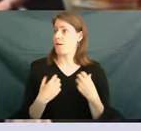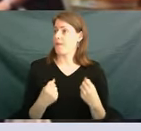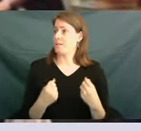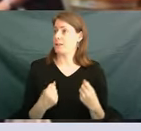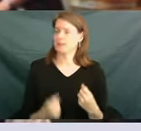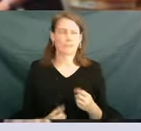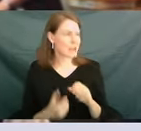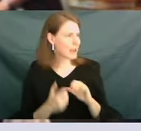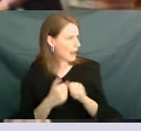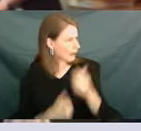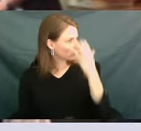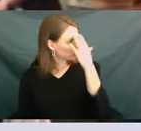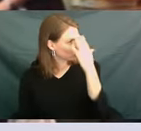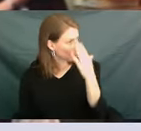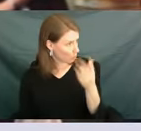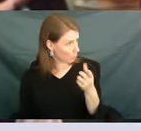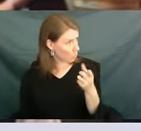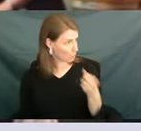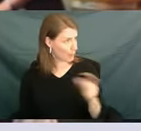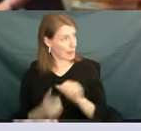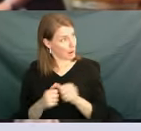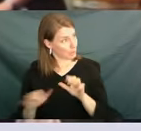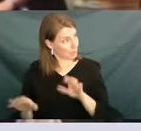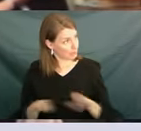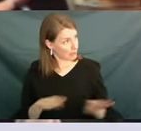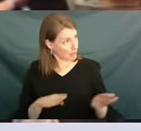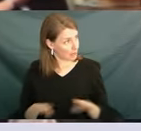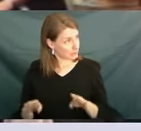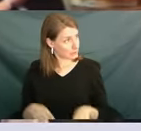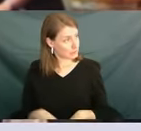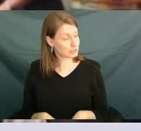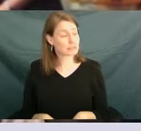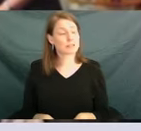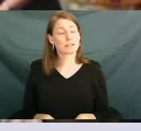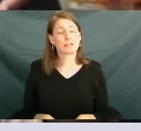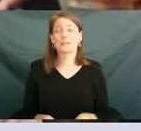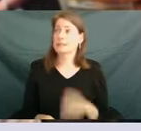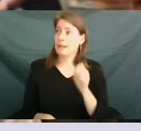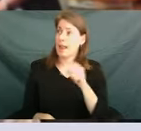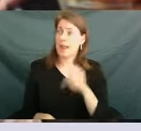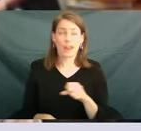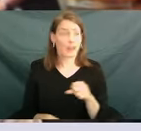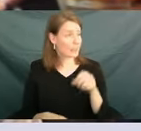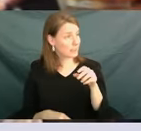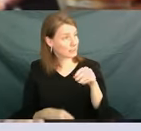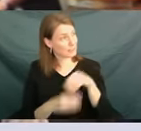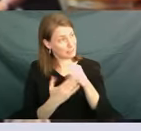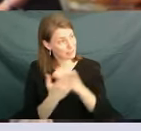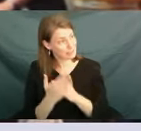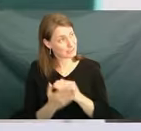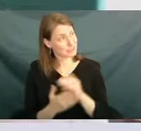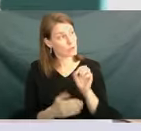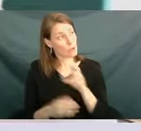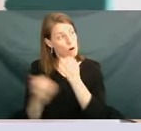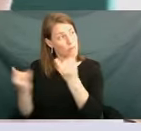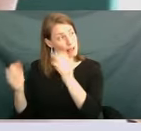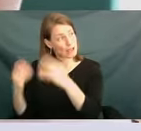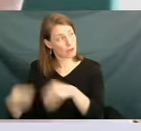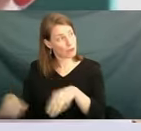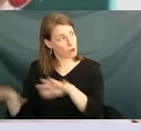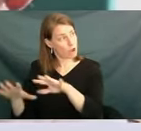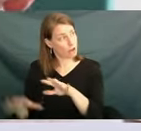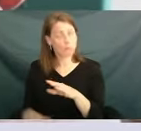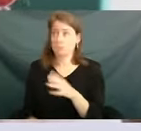Yeah. Do you mean just in lessons or on the playground? Both. Both. That's brilliant. Well done. Thank you. We ask